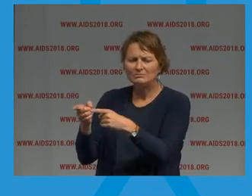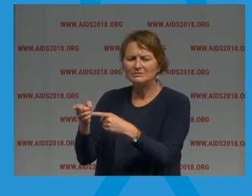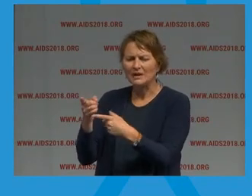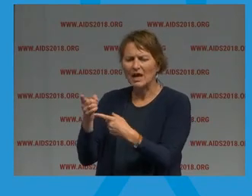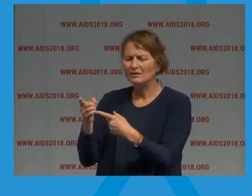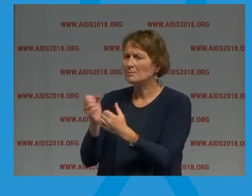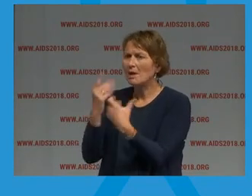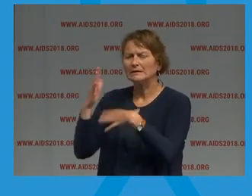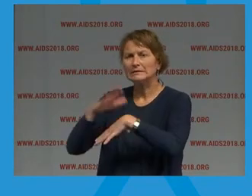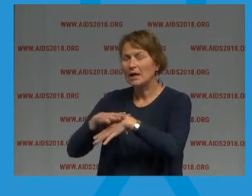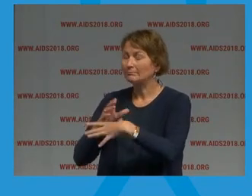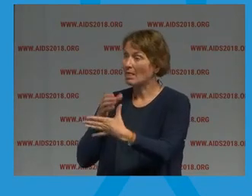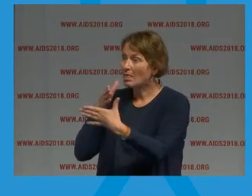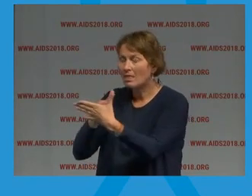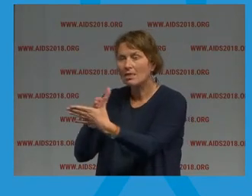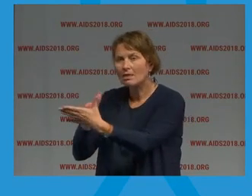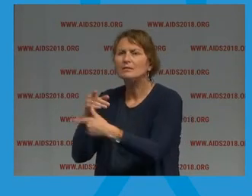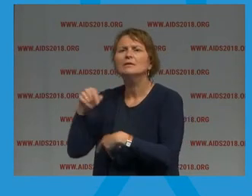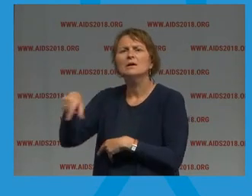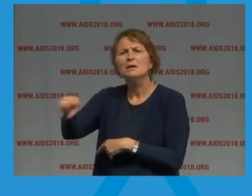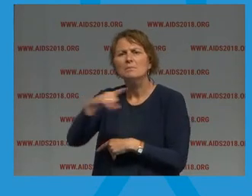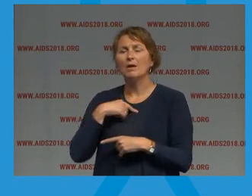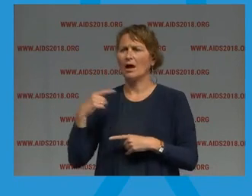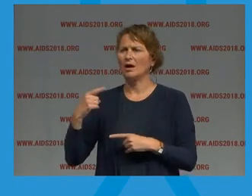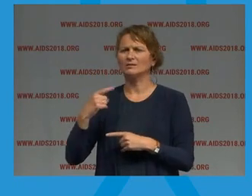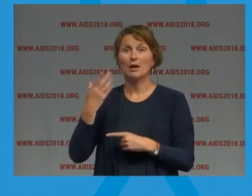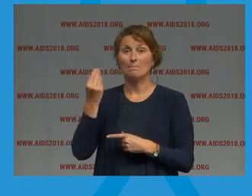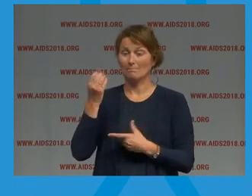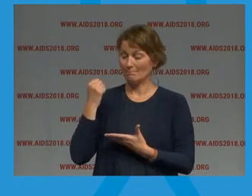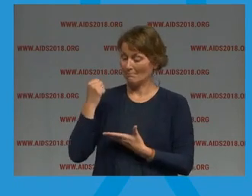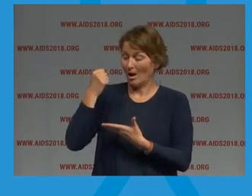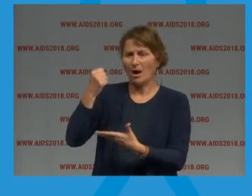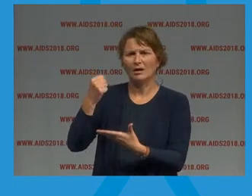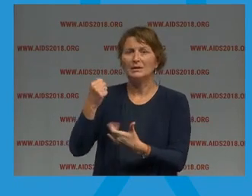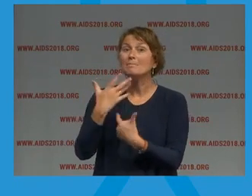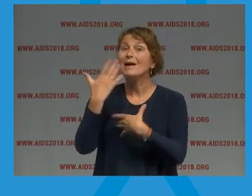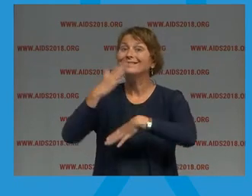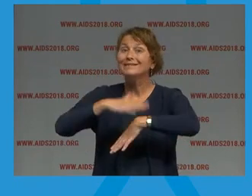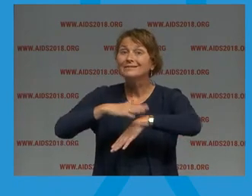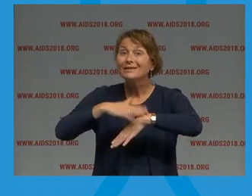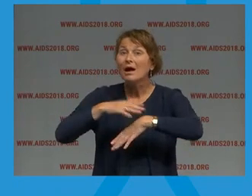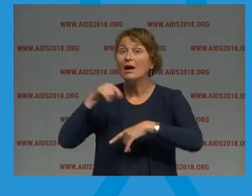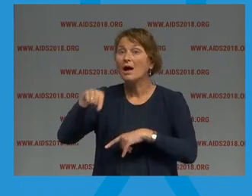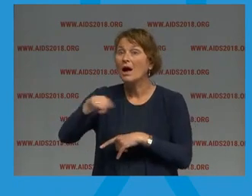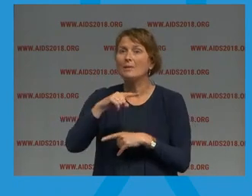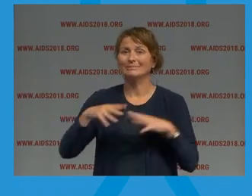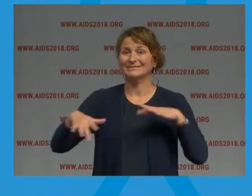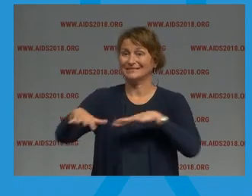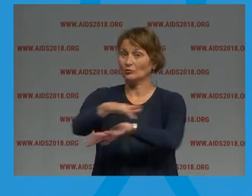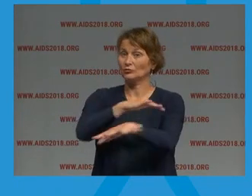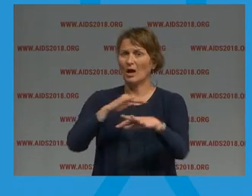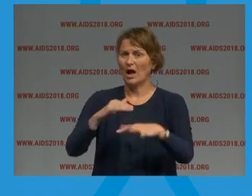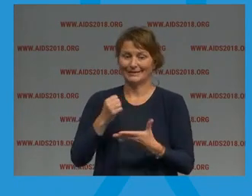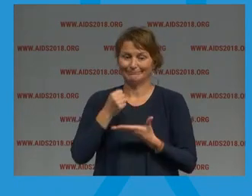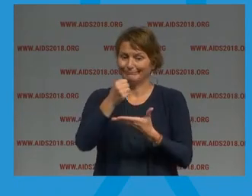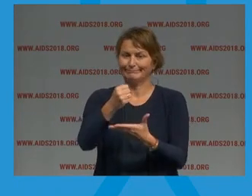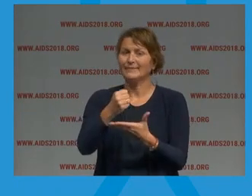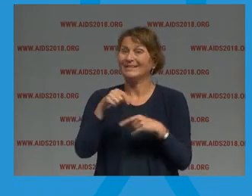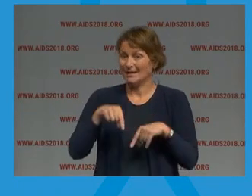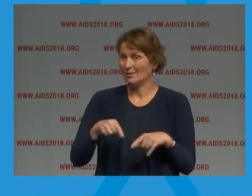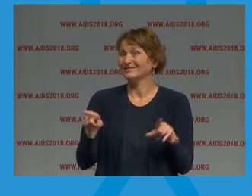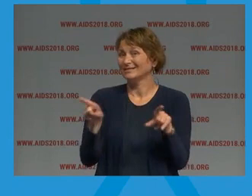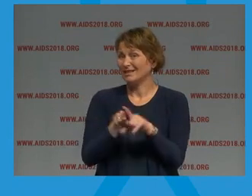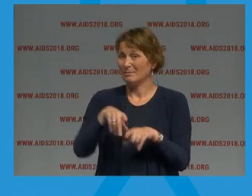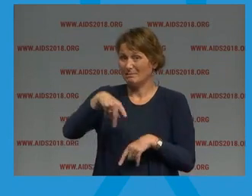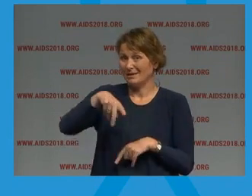know that funding for civil society organizations, including PWN, is no longer there. What do you think needs to happen